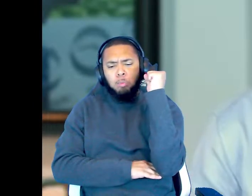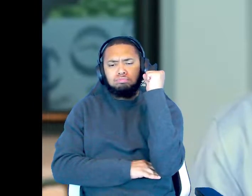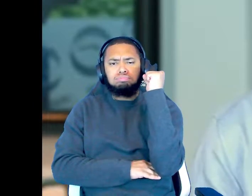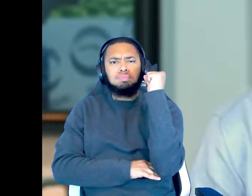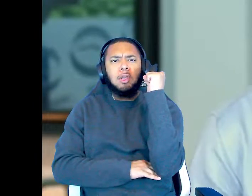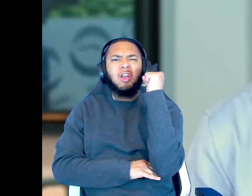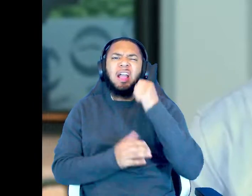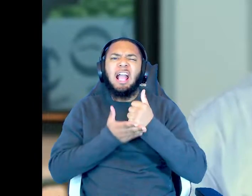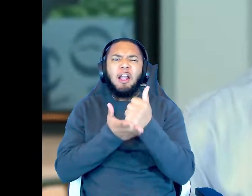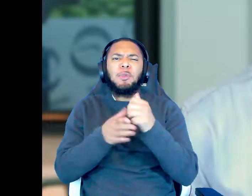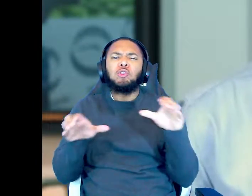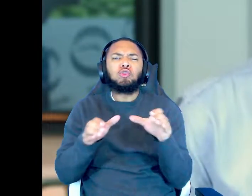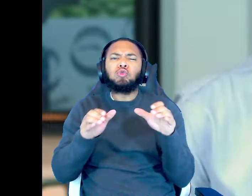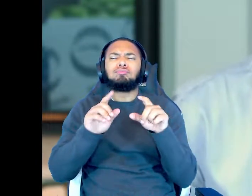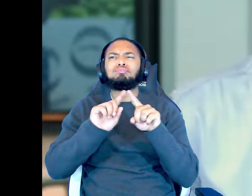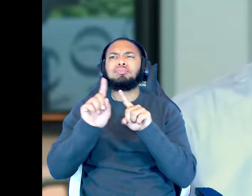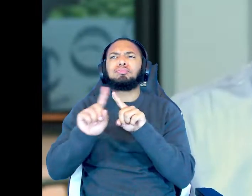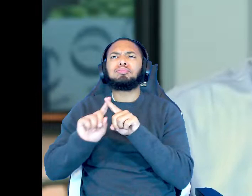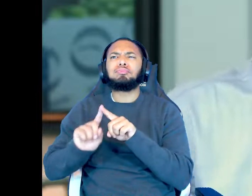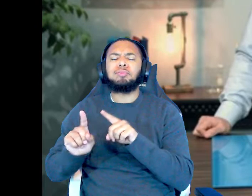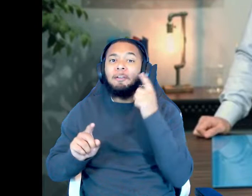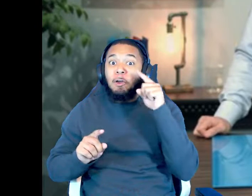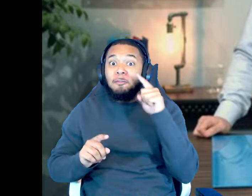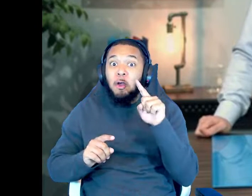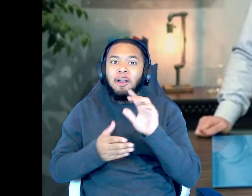all types of amazing things for video editing.